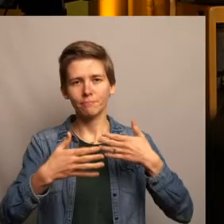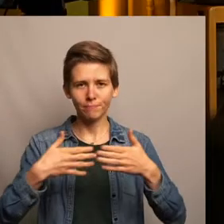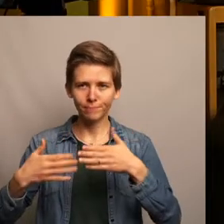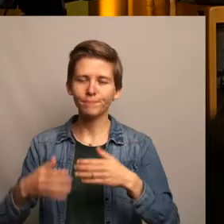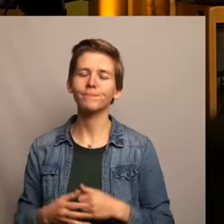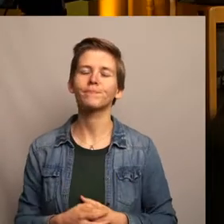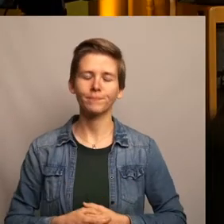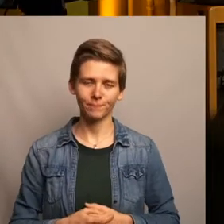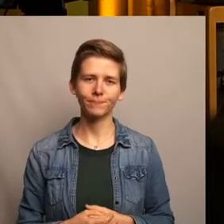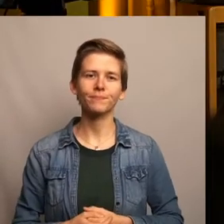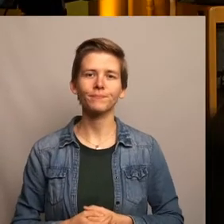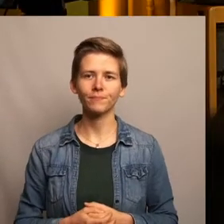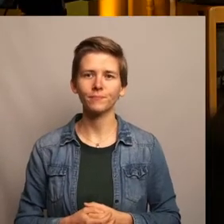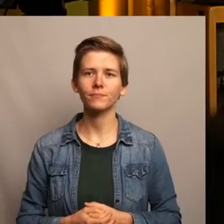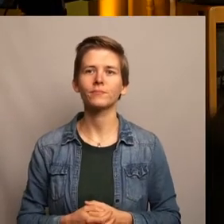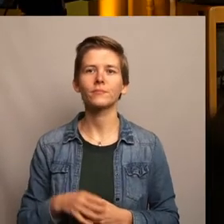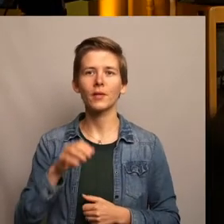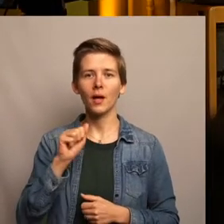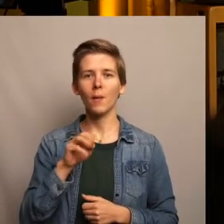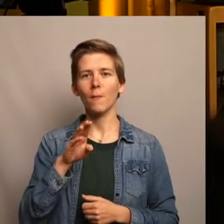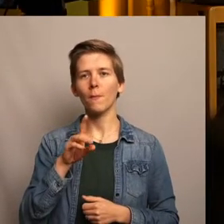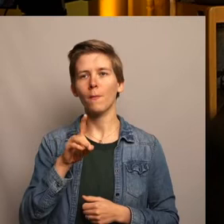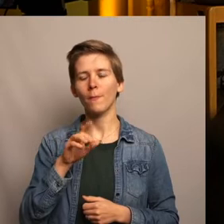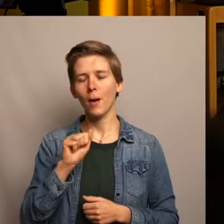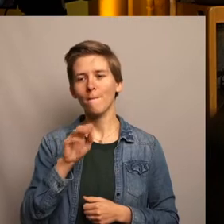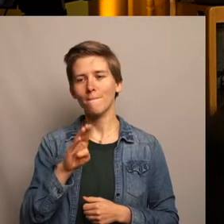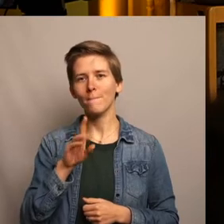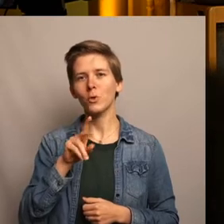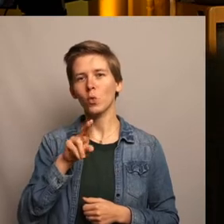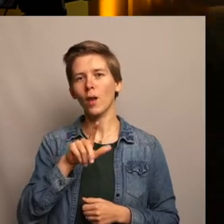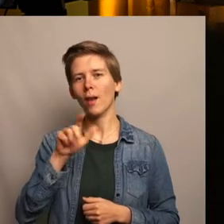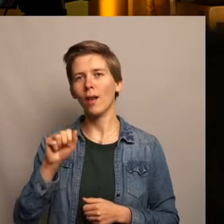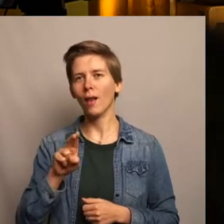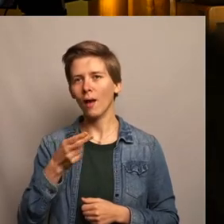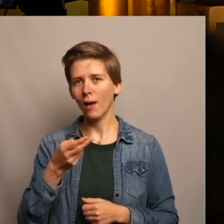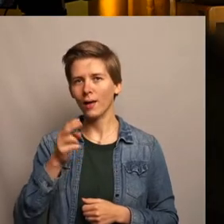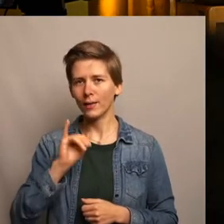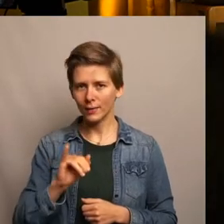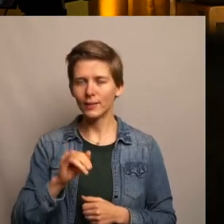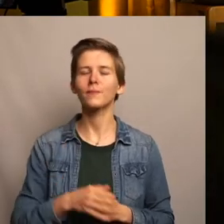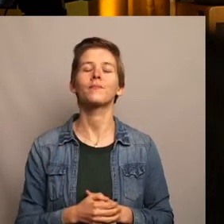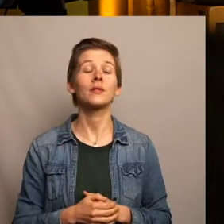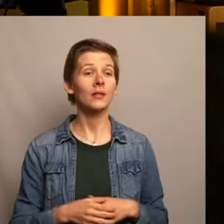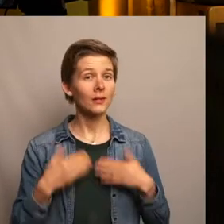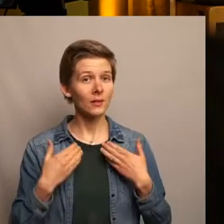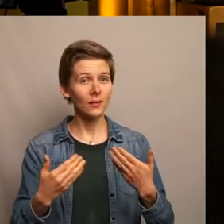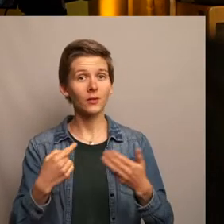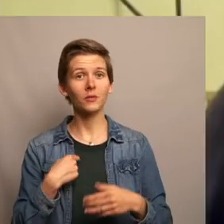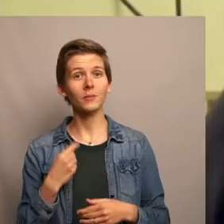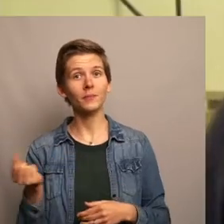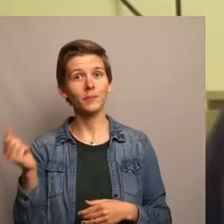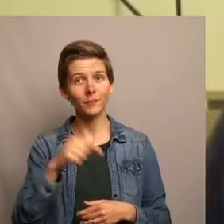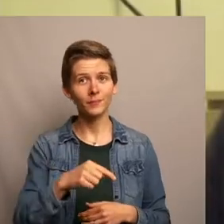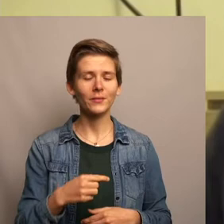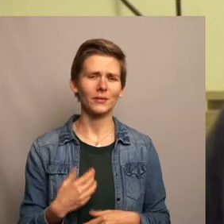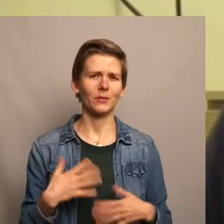that's shortly. Abdullahi, the floor is yours. Thank you for having me. Definitely very